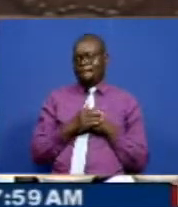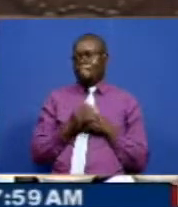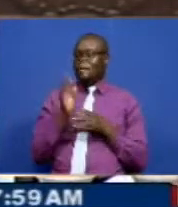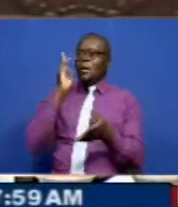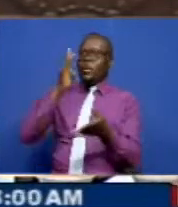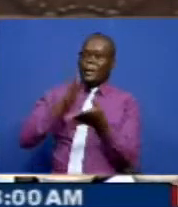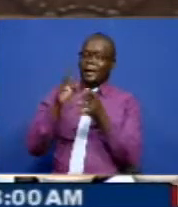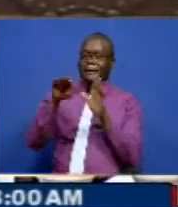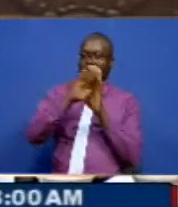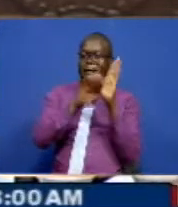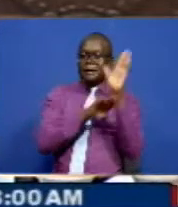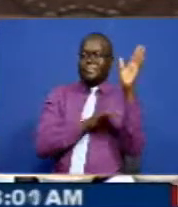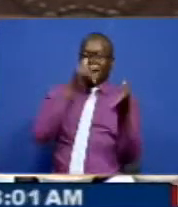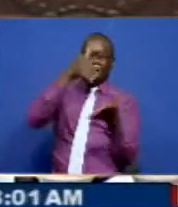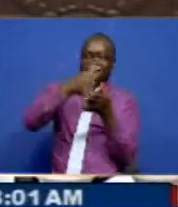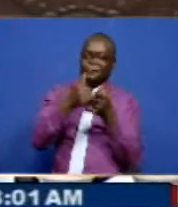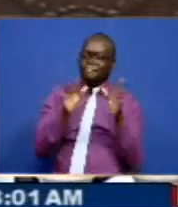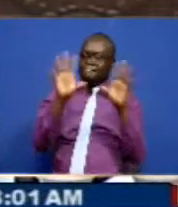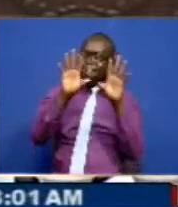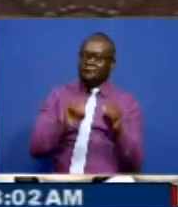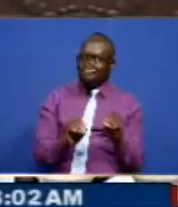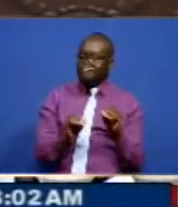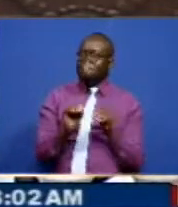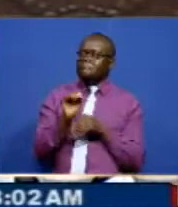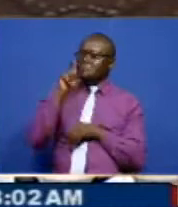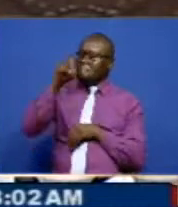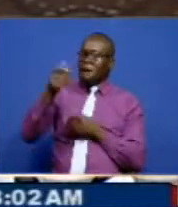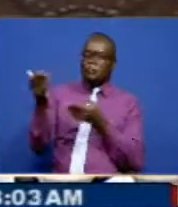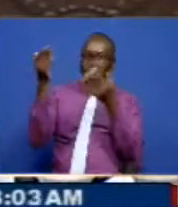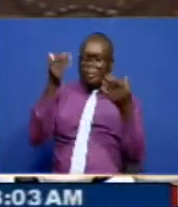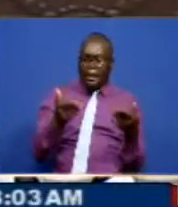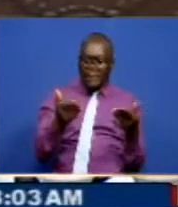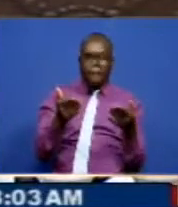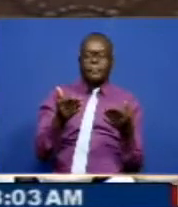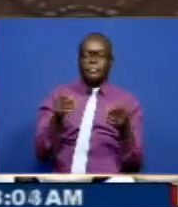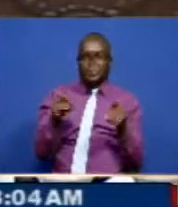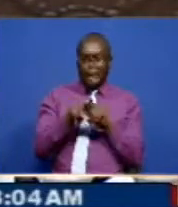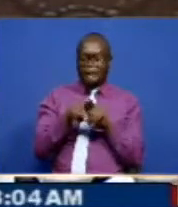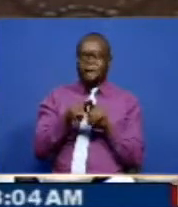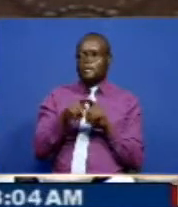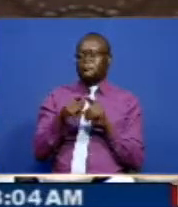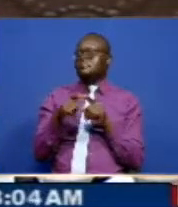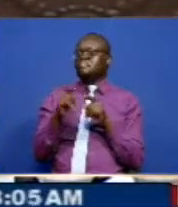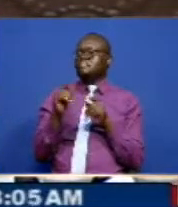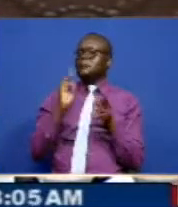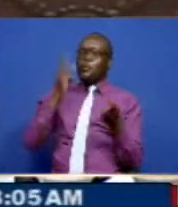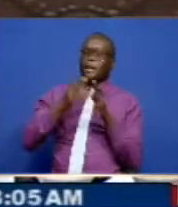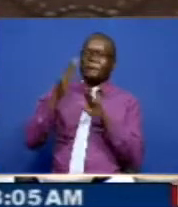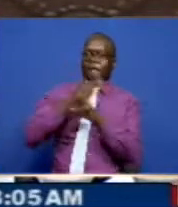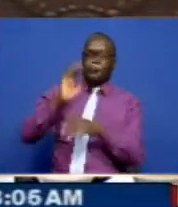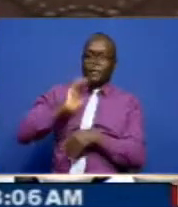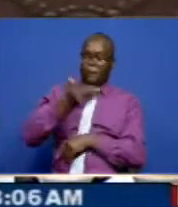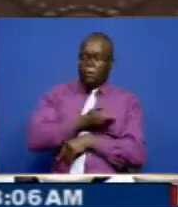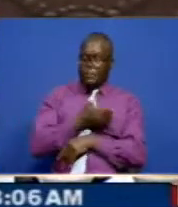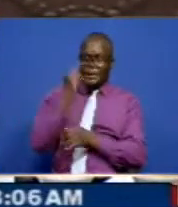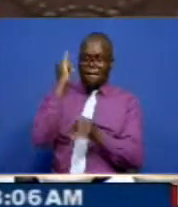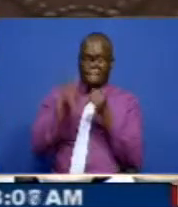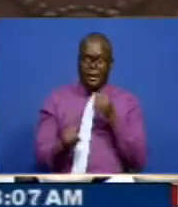witness statements containing a summary of the evidence to be presented by such witnesses before the committee. And